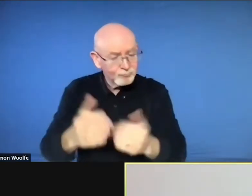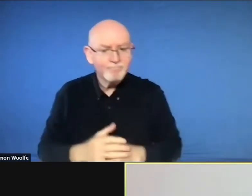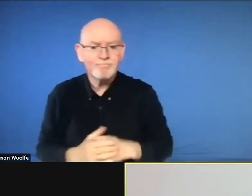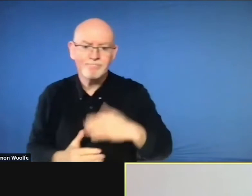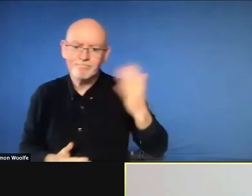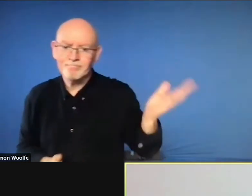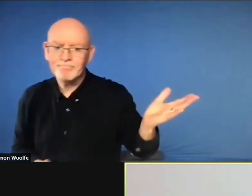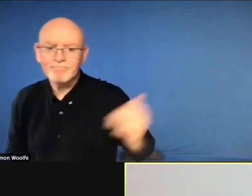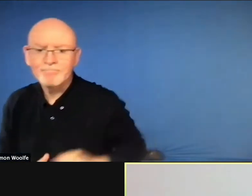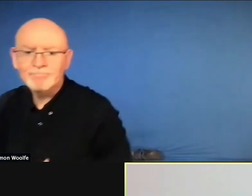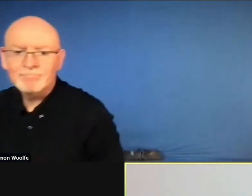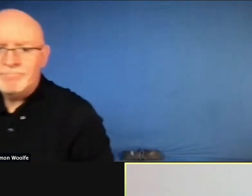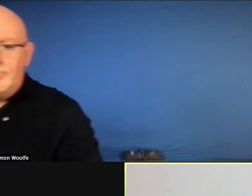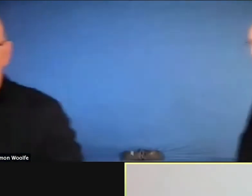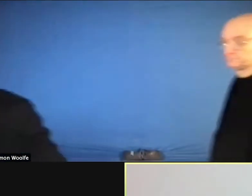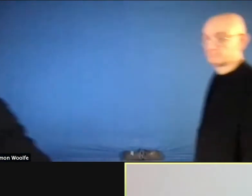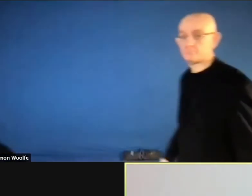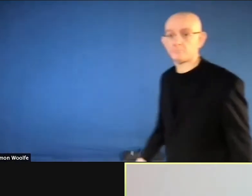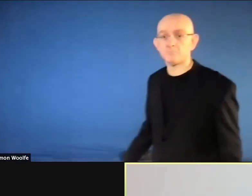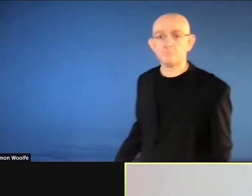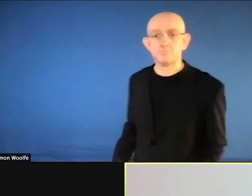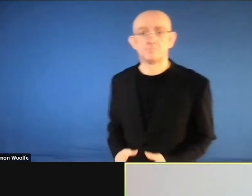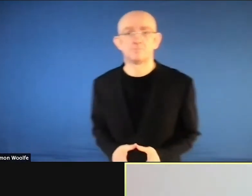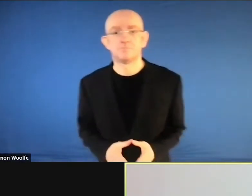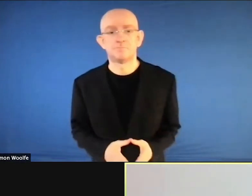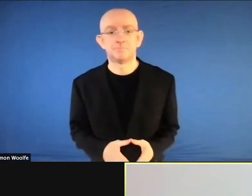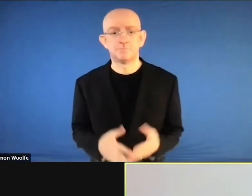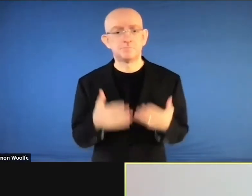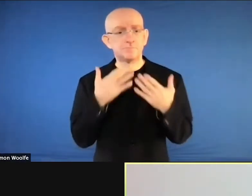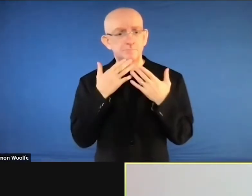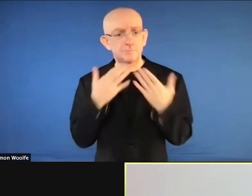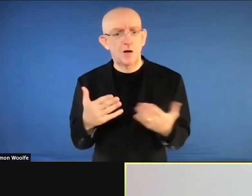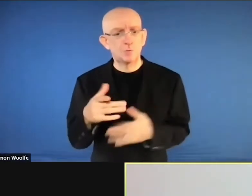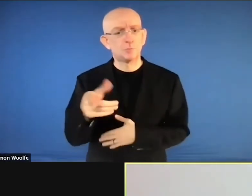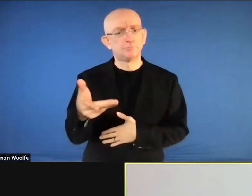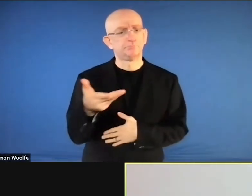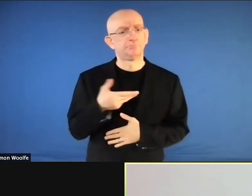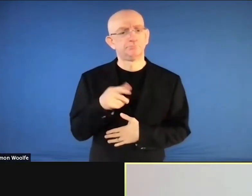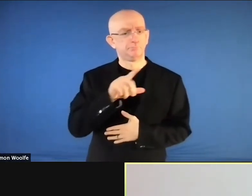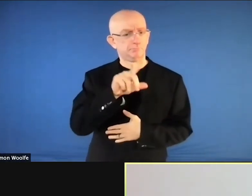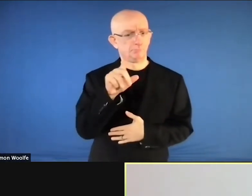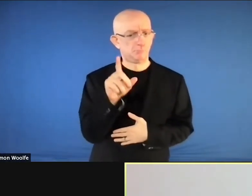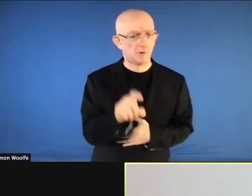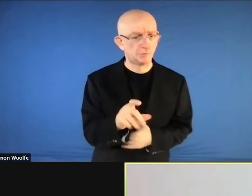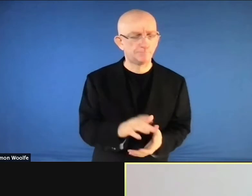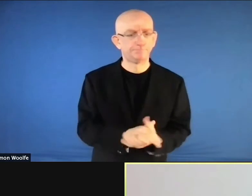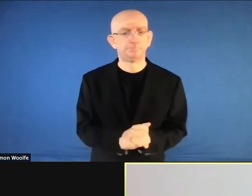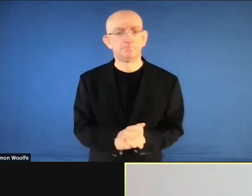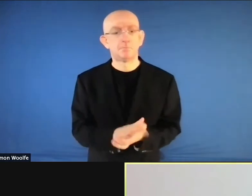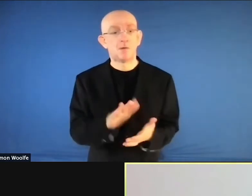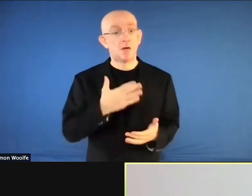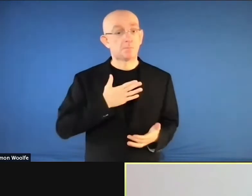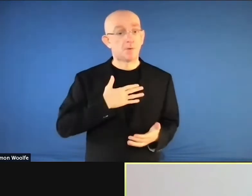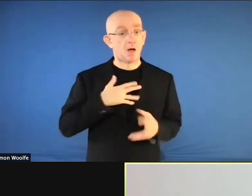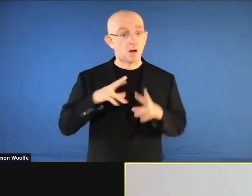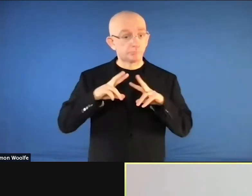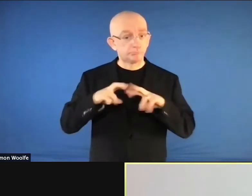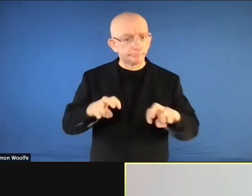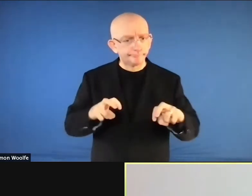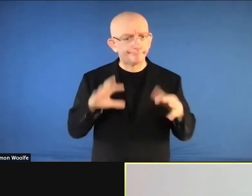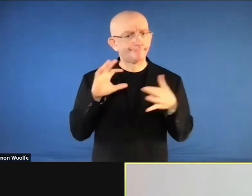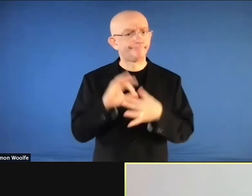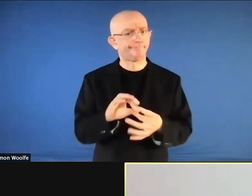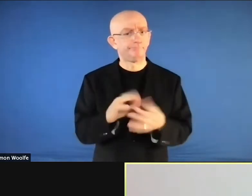and relocation of individual and family in the Dadaab refugee camp. That was the title of my research.